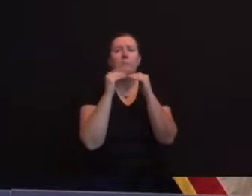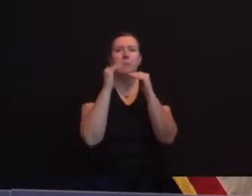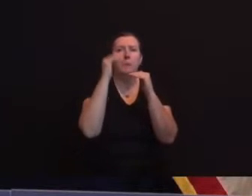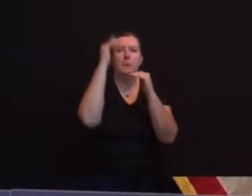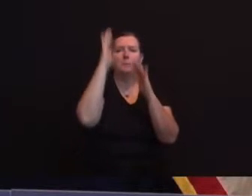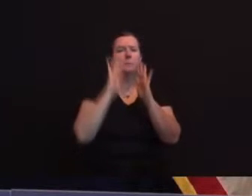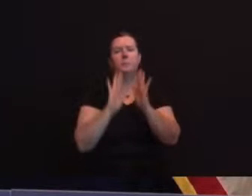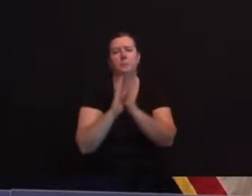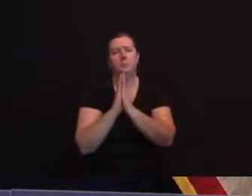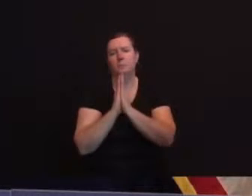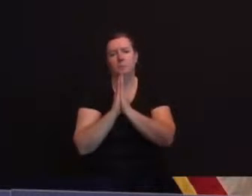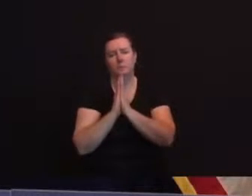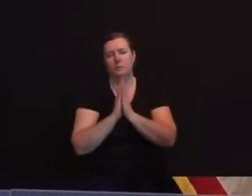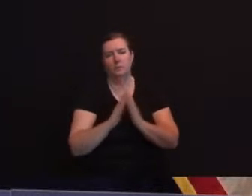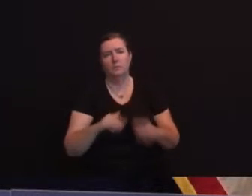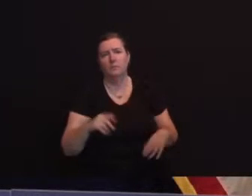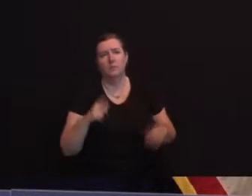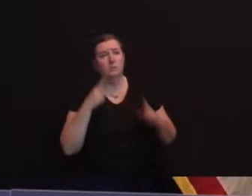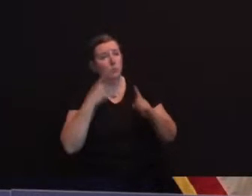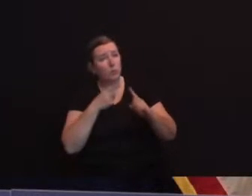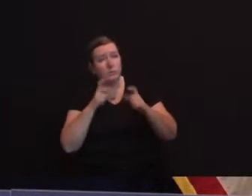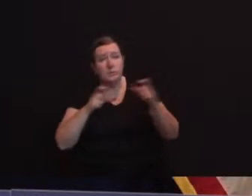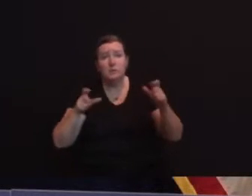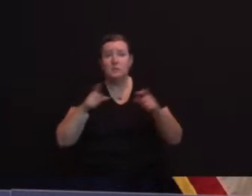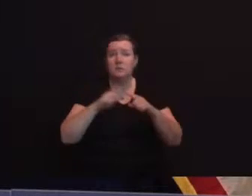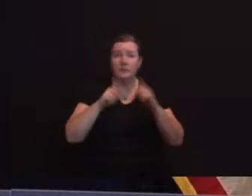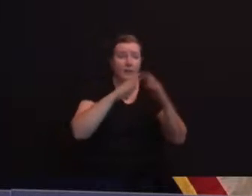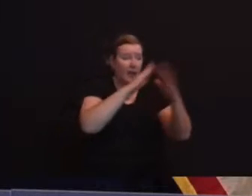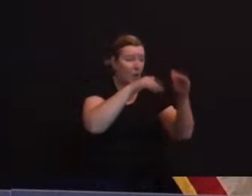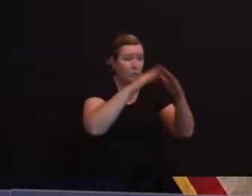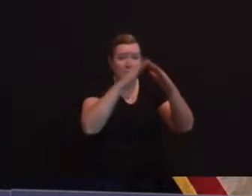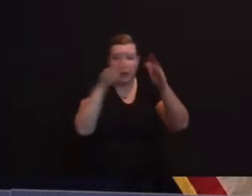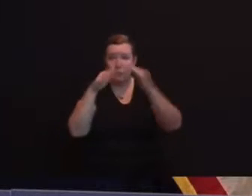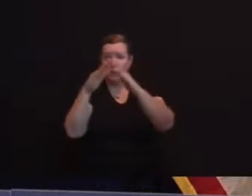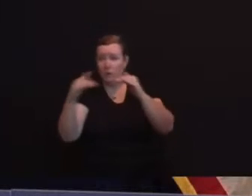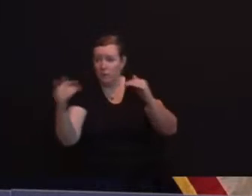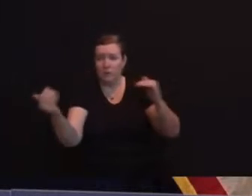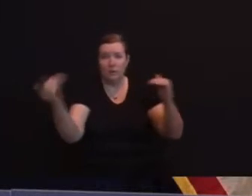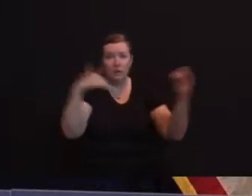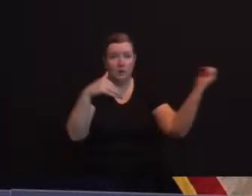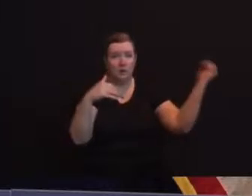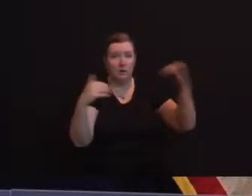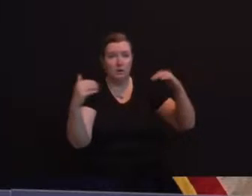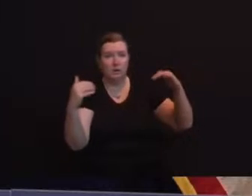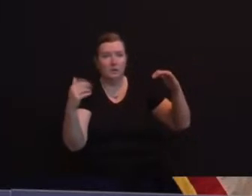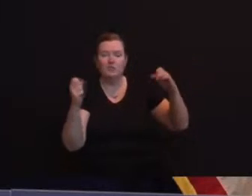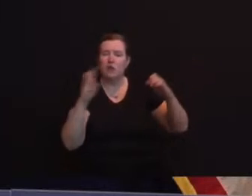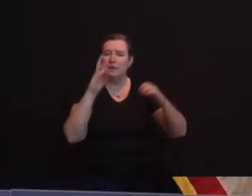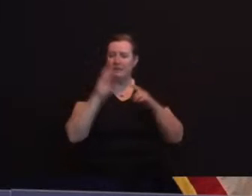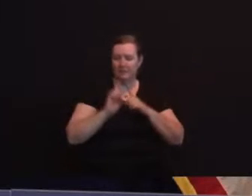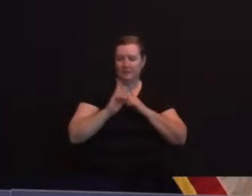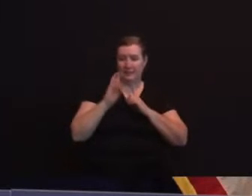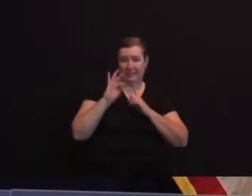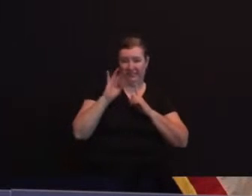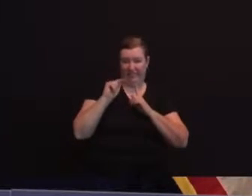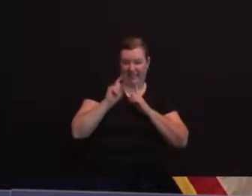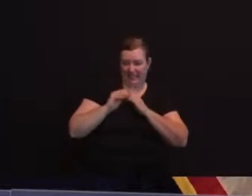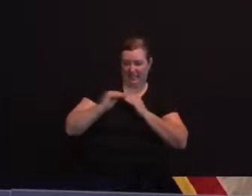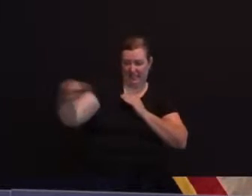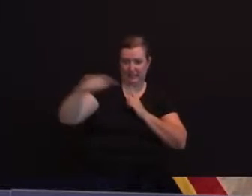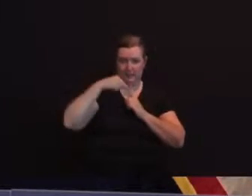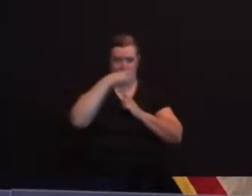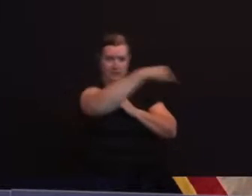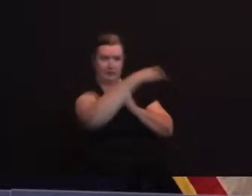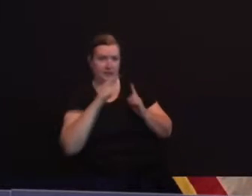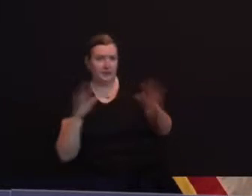remain at least 6 feet apart. Plan ahead and ask guests to avoid contact with